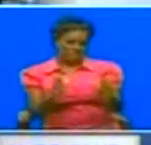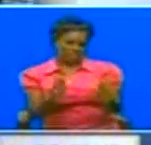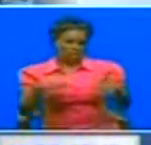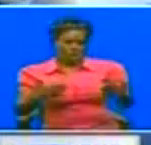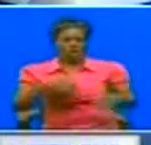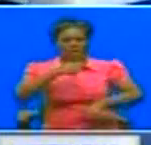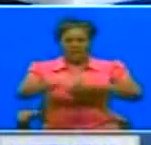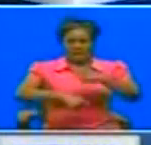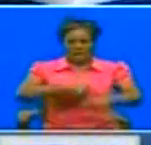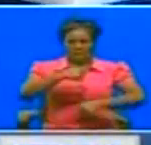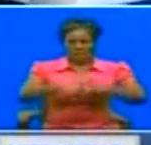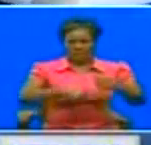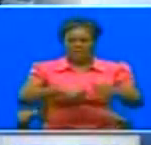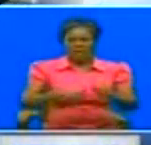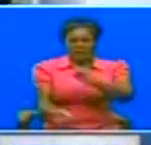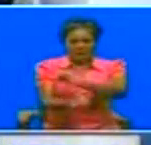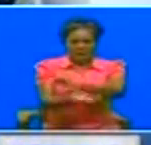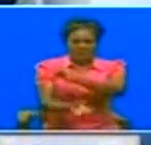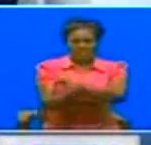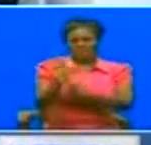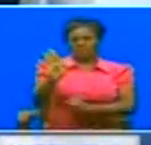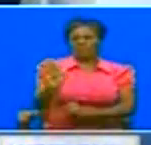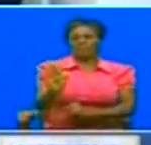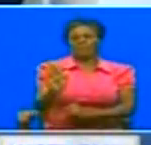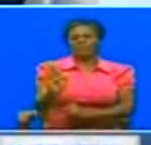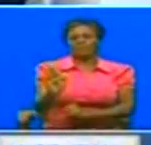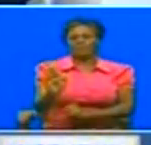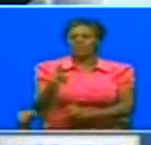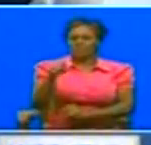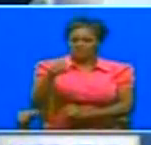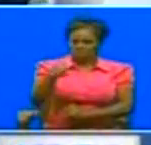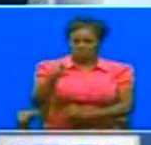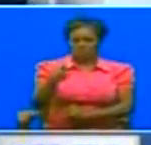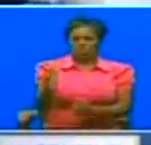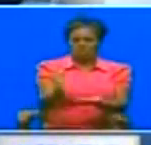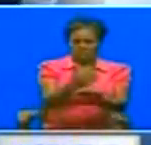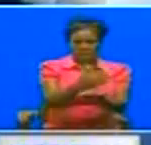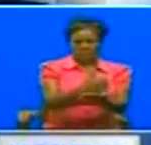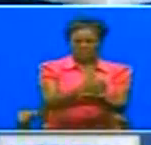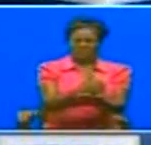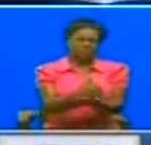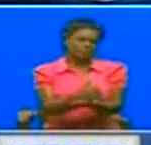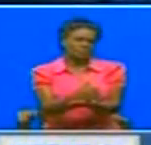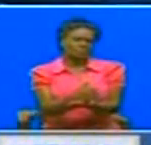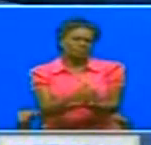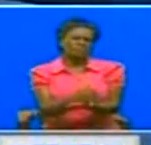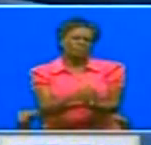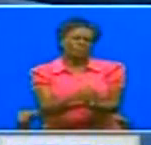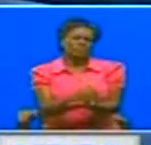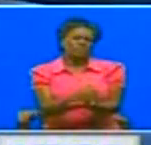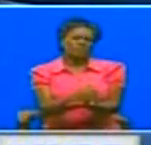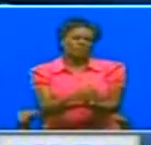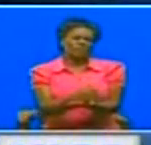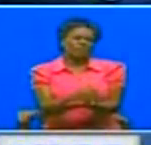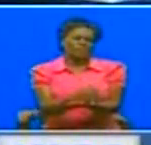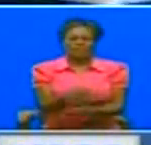act on your advice, your advice collectively, what would an